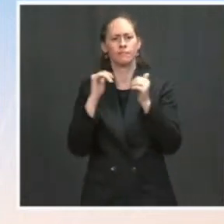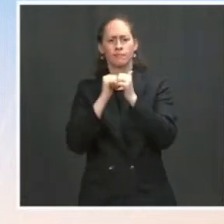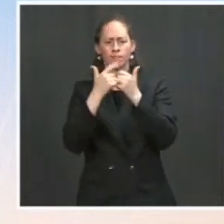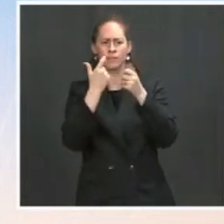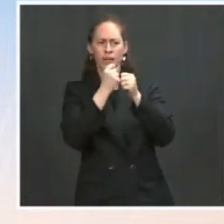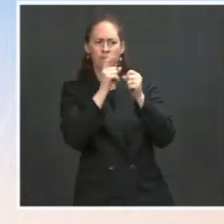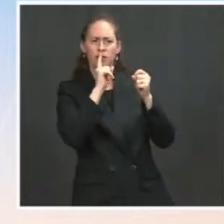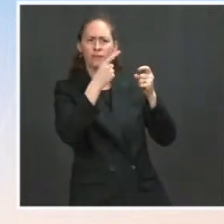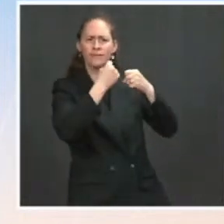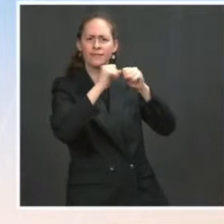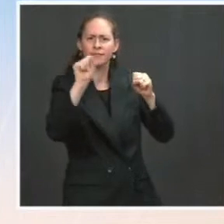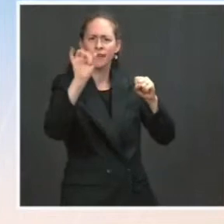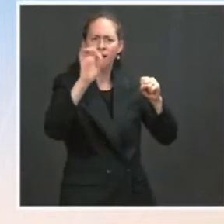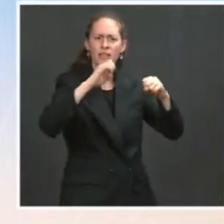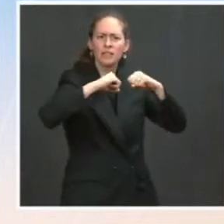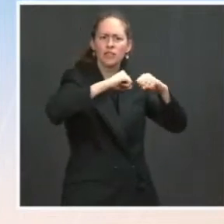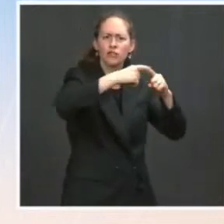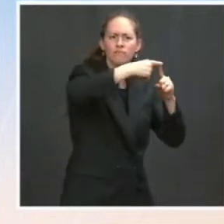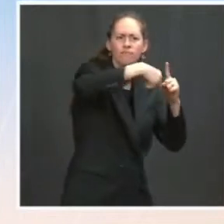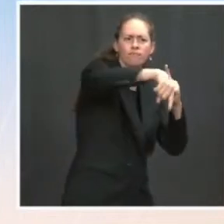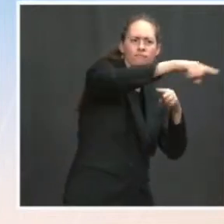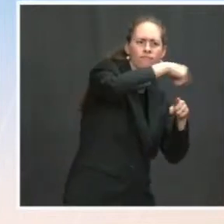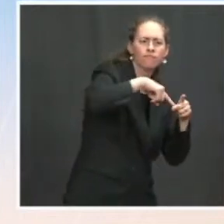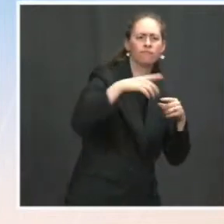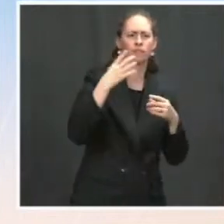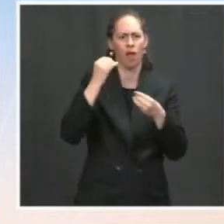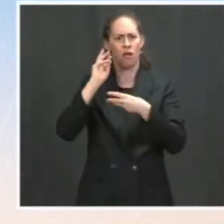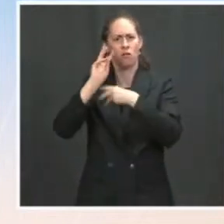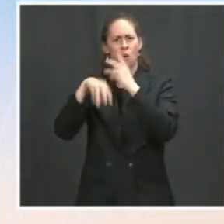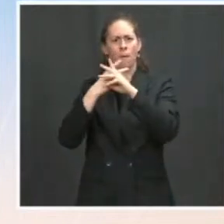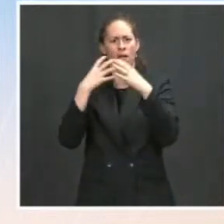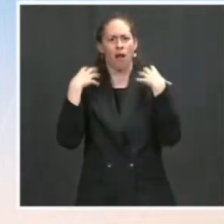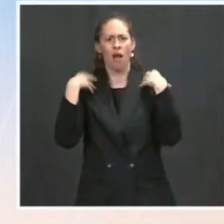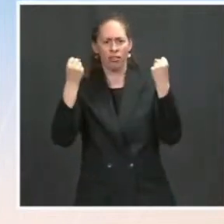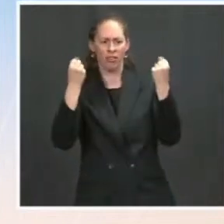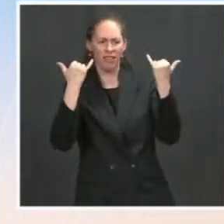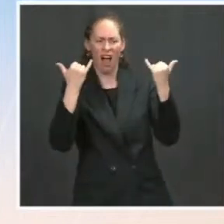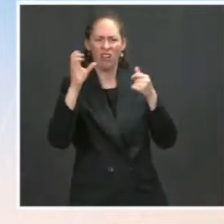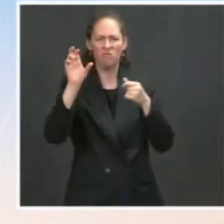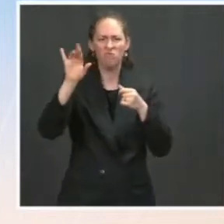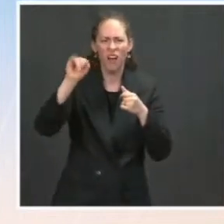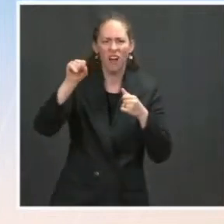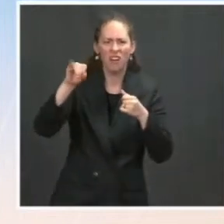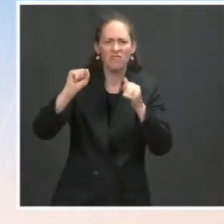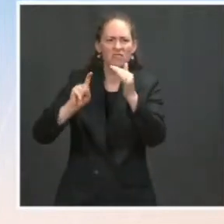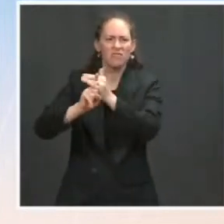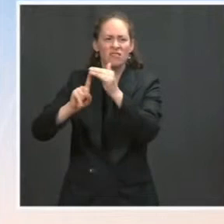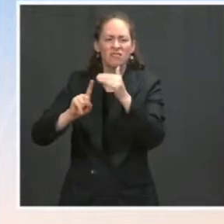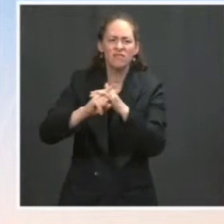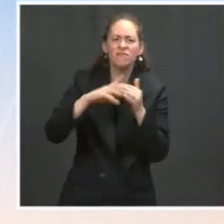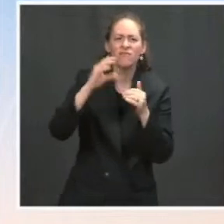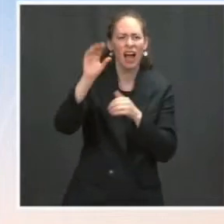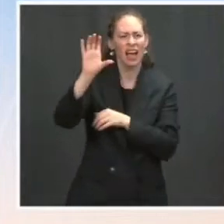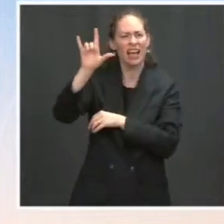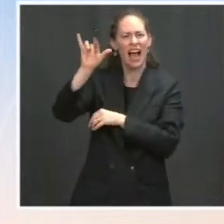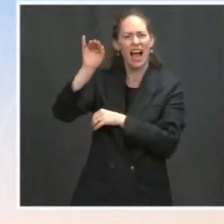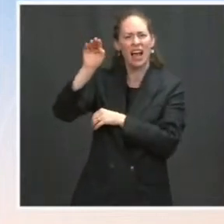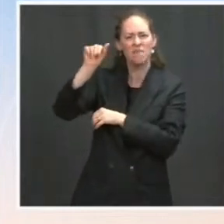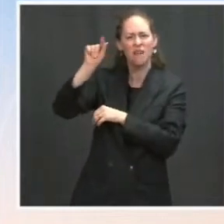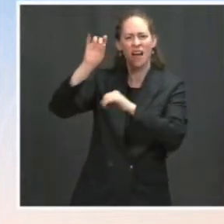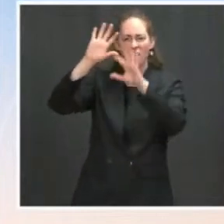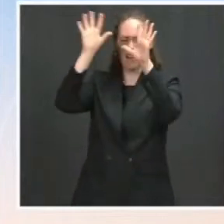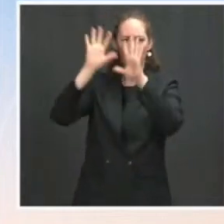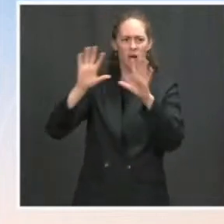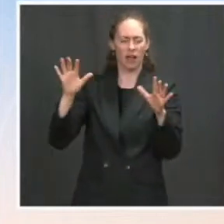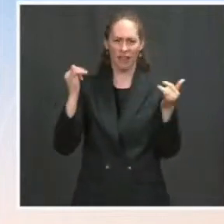global health crisis, climate change, energy security. This group was gathering, or they had a preset gathering, and they invited him